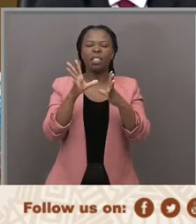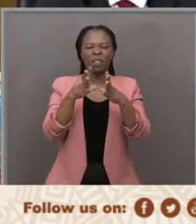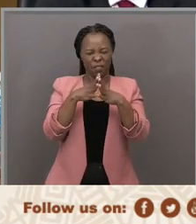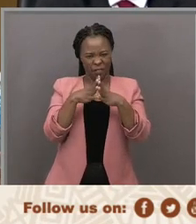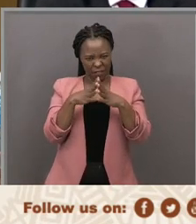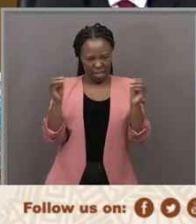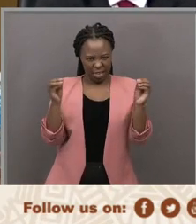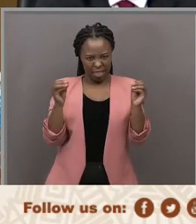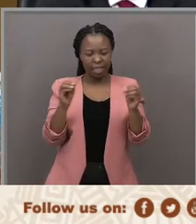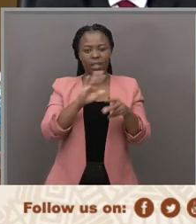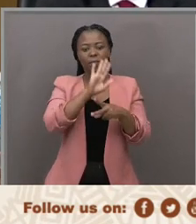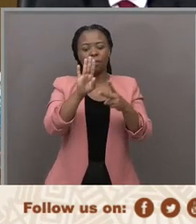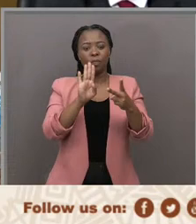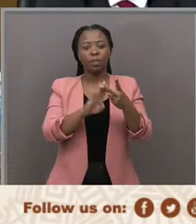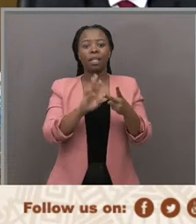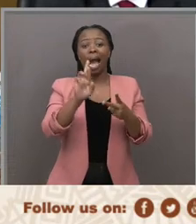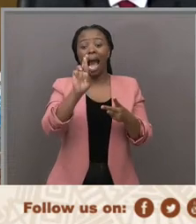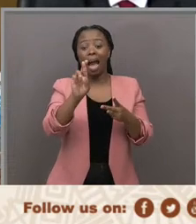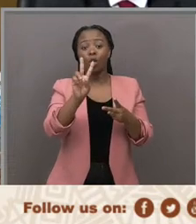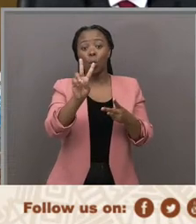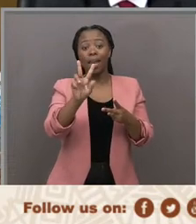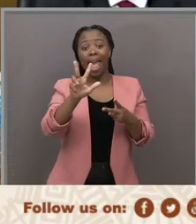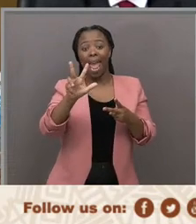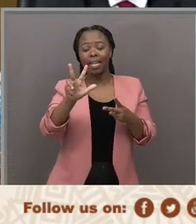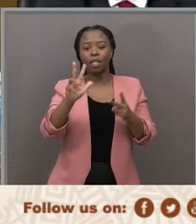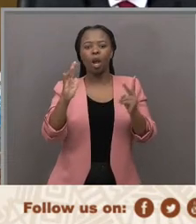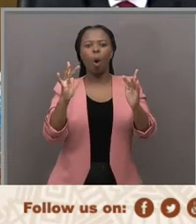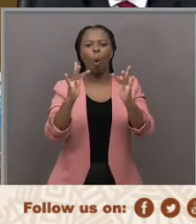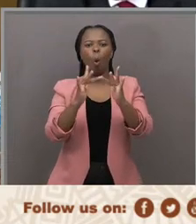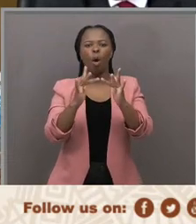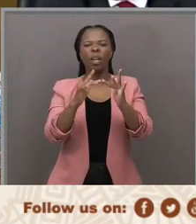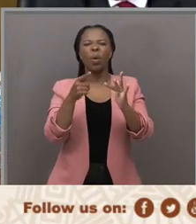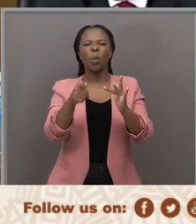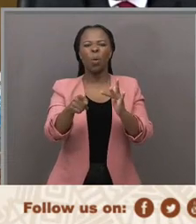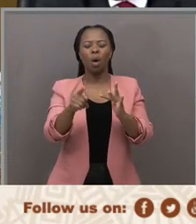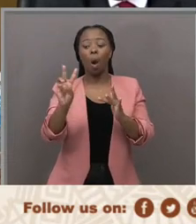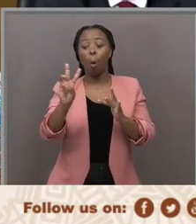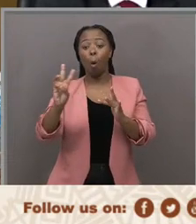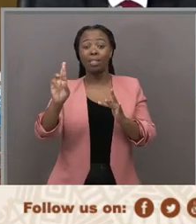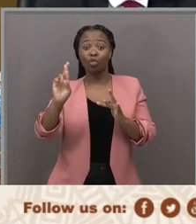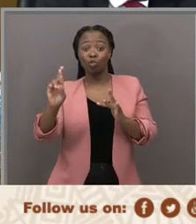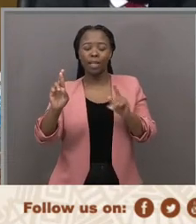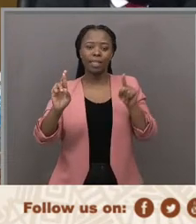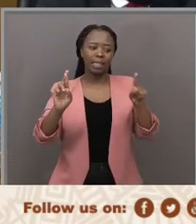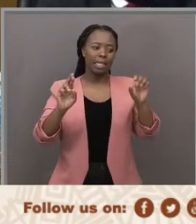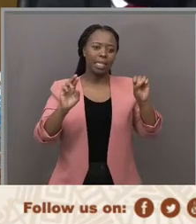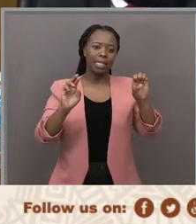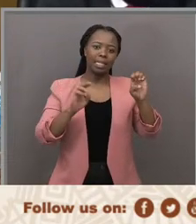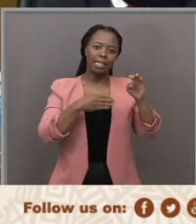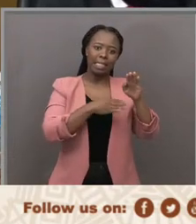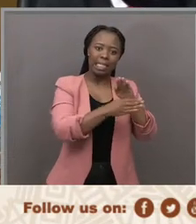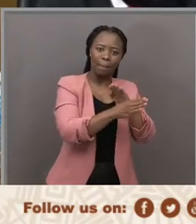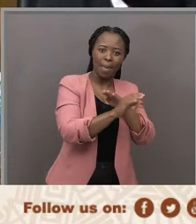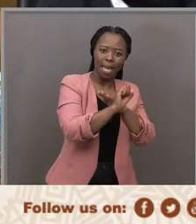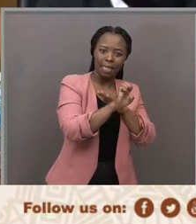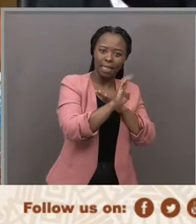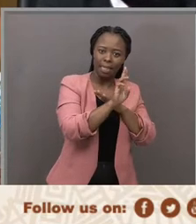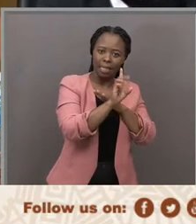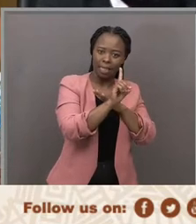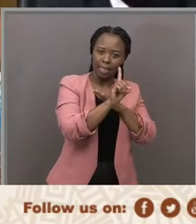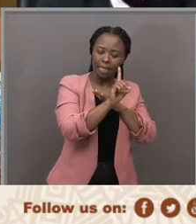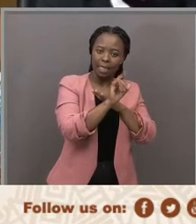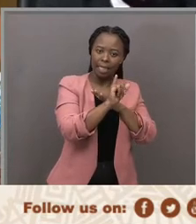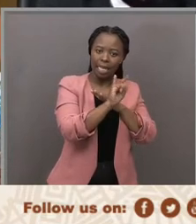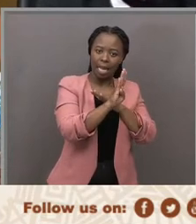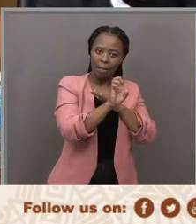the R28, which connects the West Rand and Sidi Bay. There's more work happening now, given the